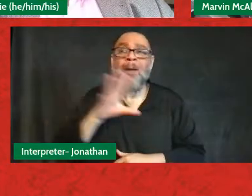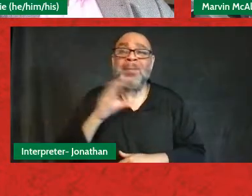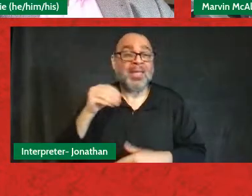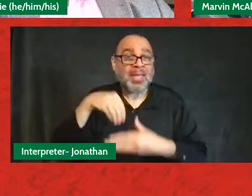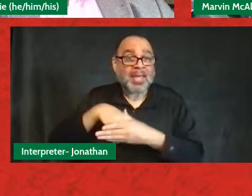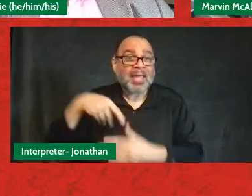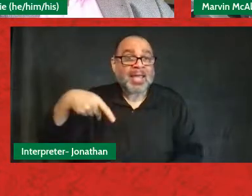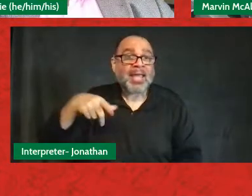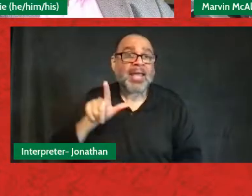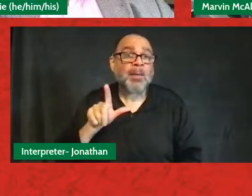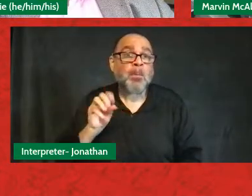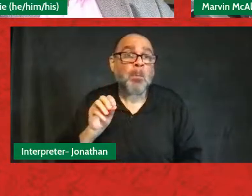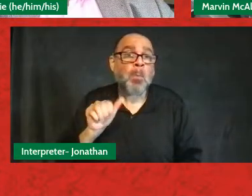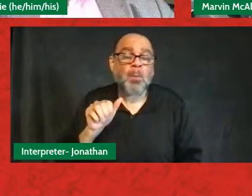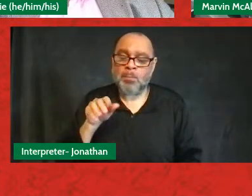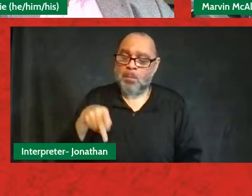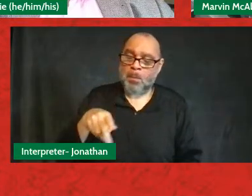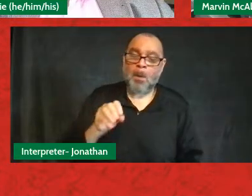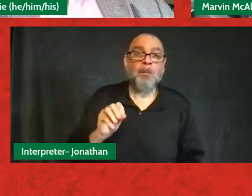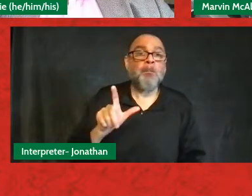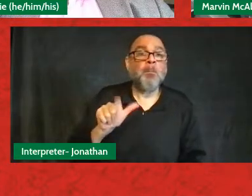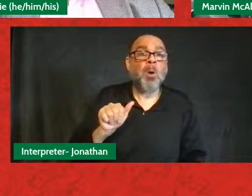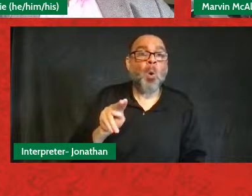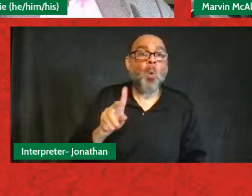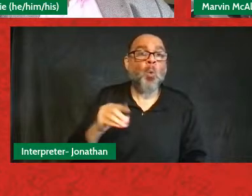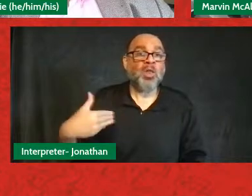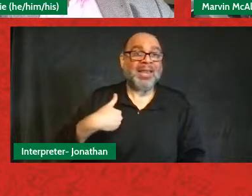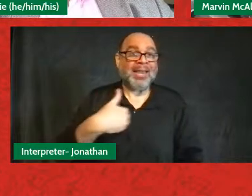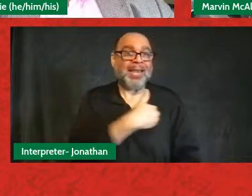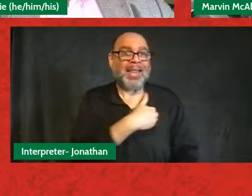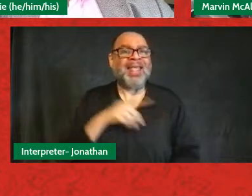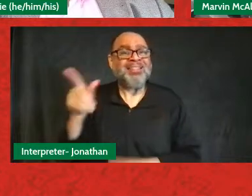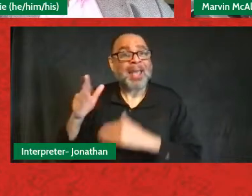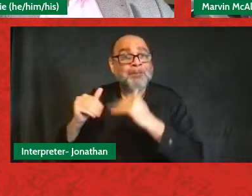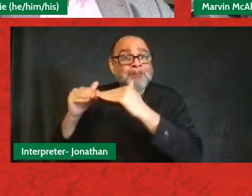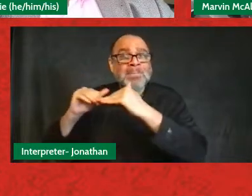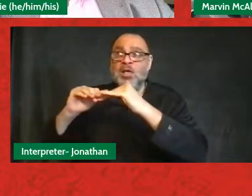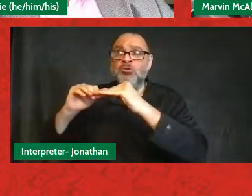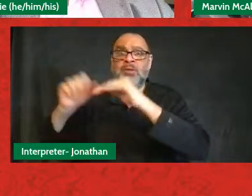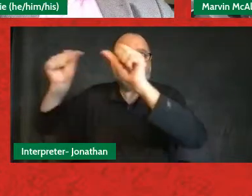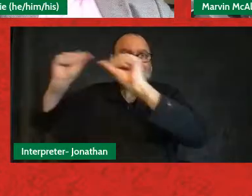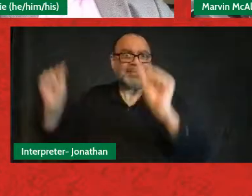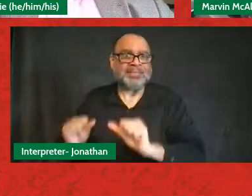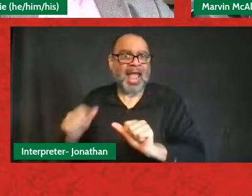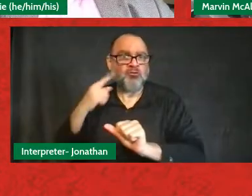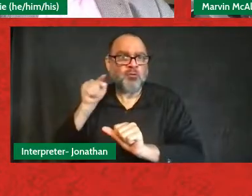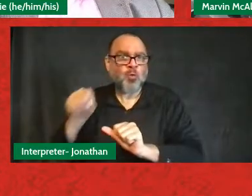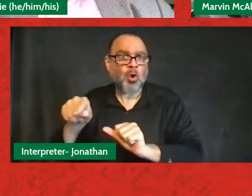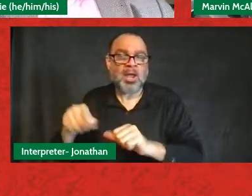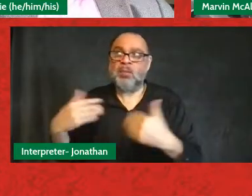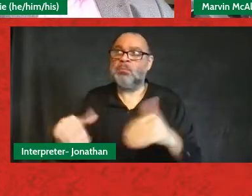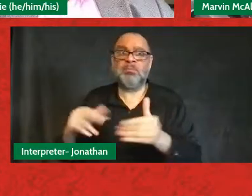they erected a statue to his memory, right? So that's how big he gets. But in terms of the home training,